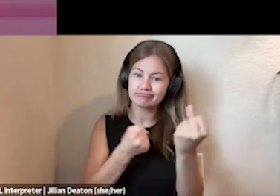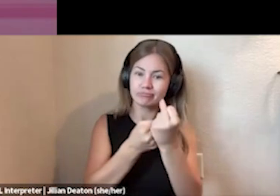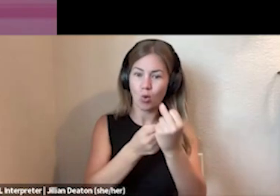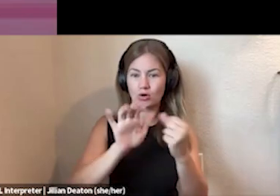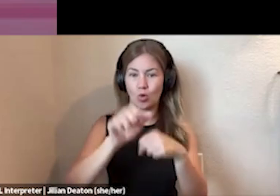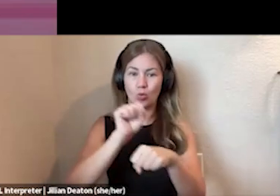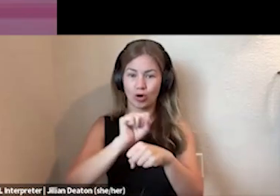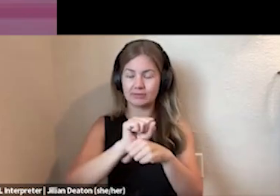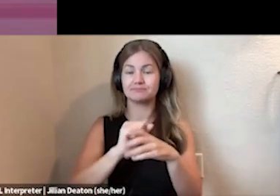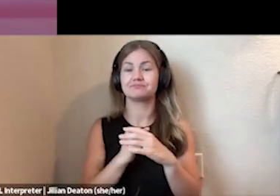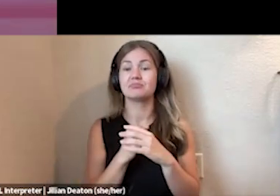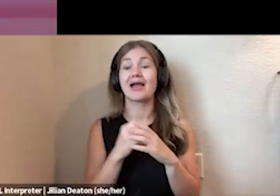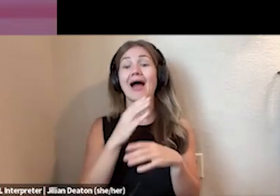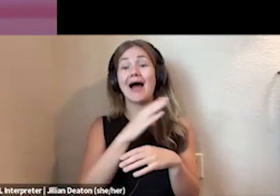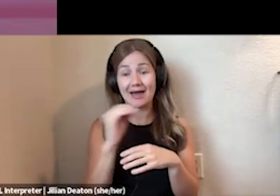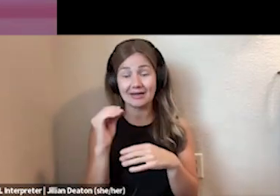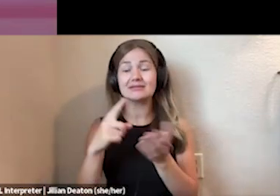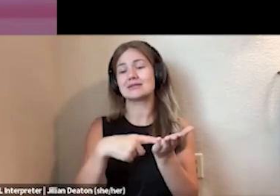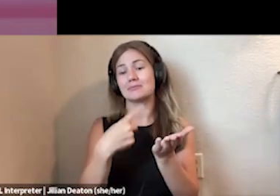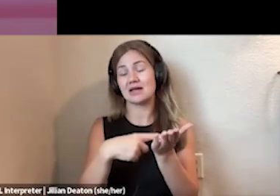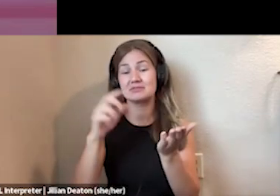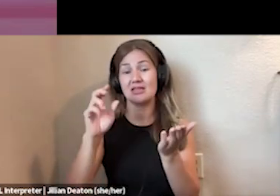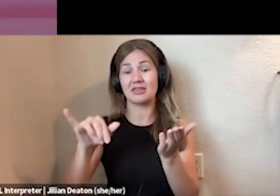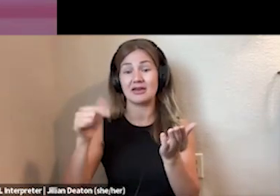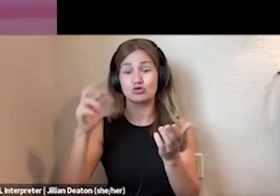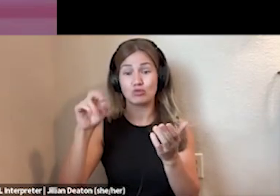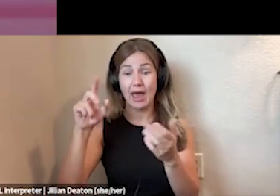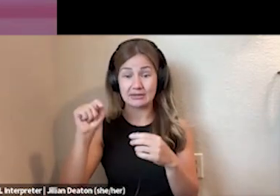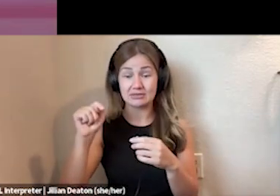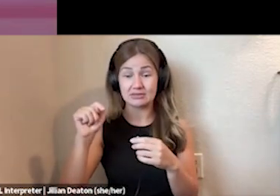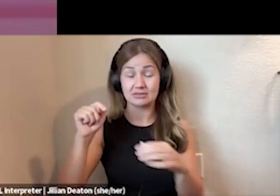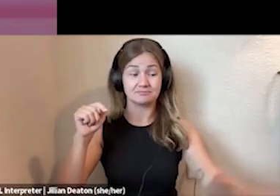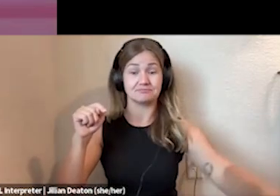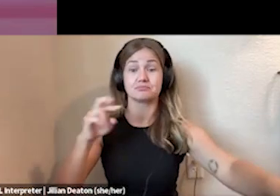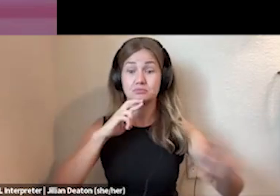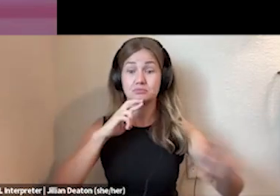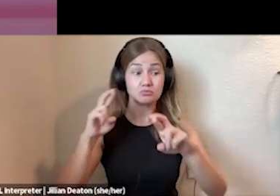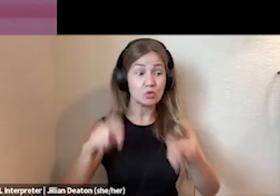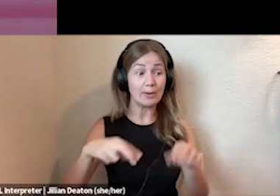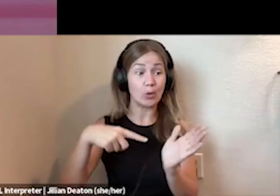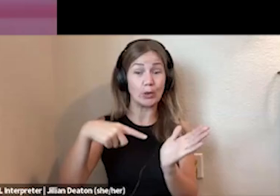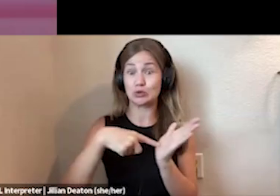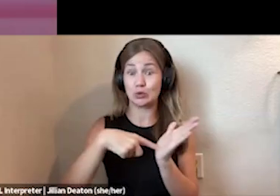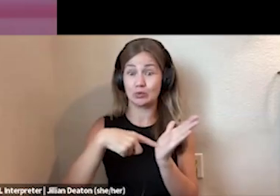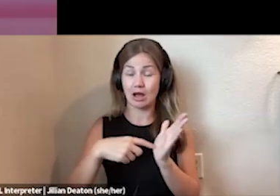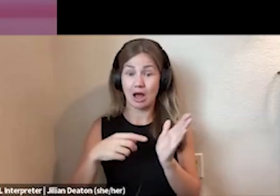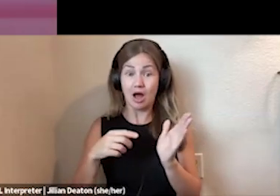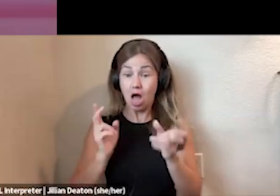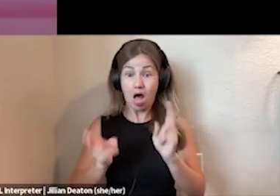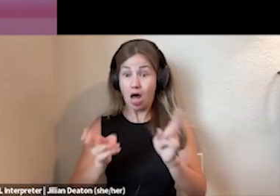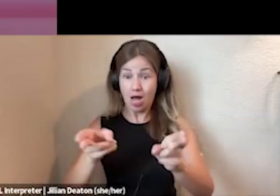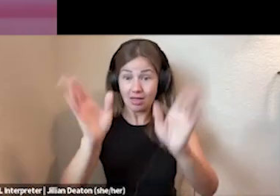other principle is, sometimes the grant report is due and you got to scramble and pull all the data at once. If you can